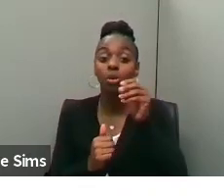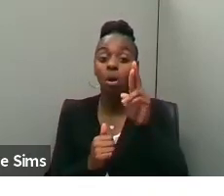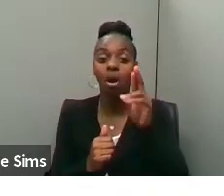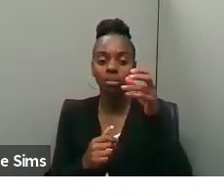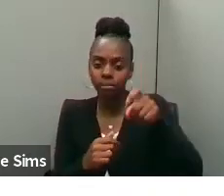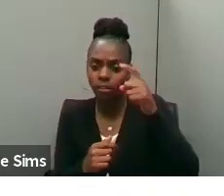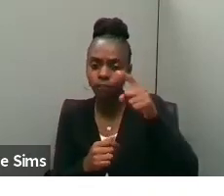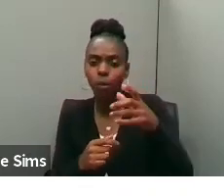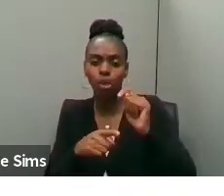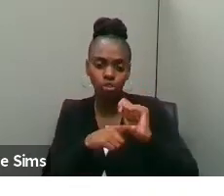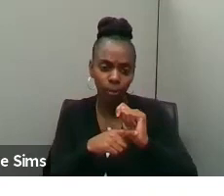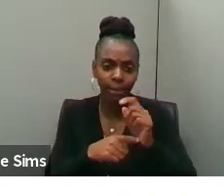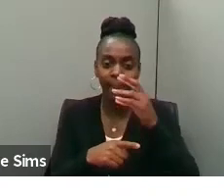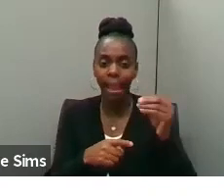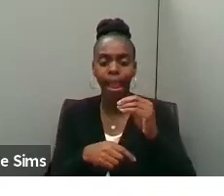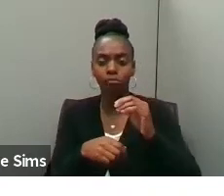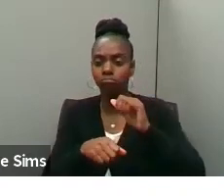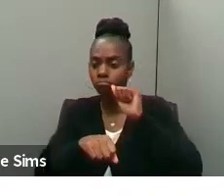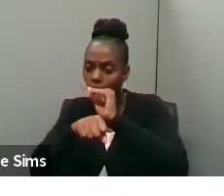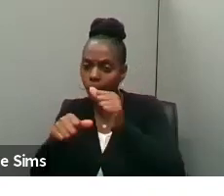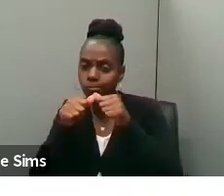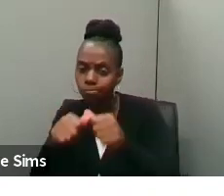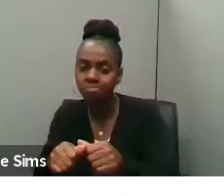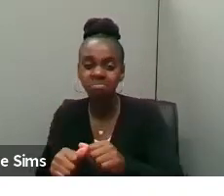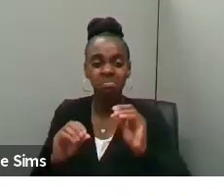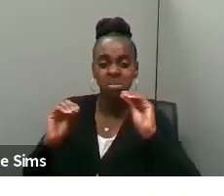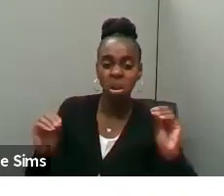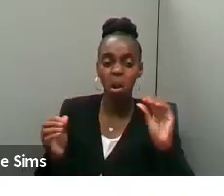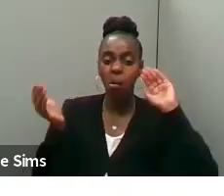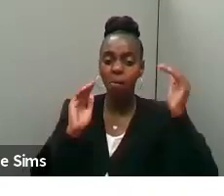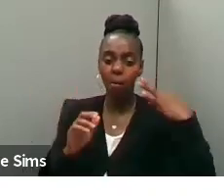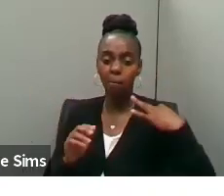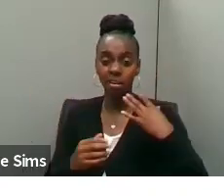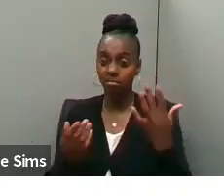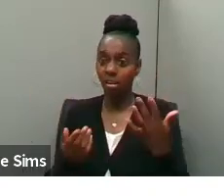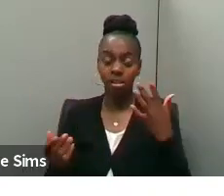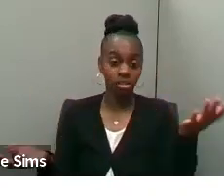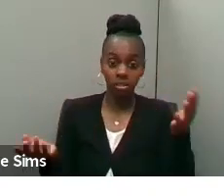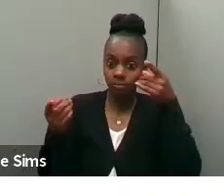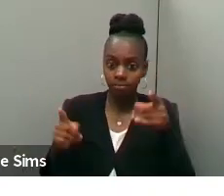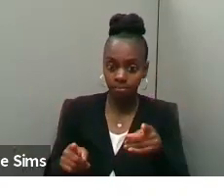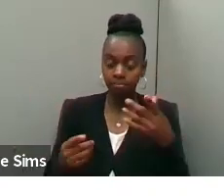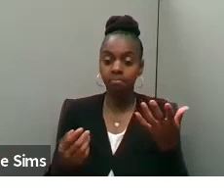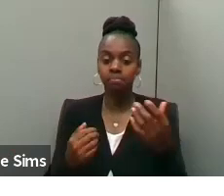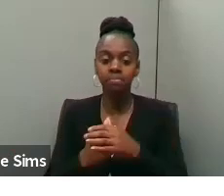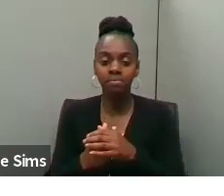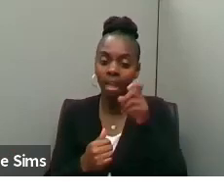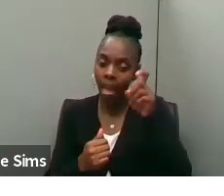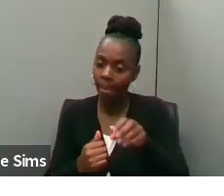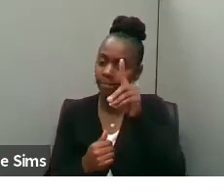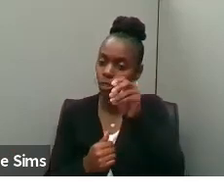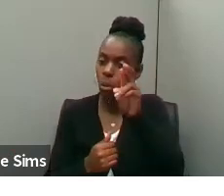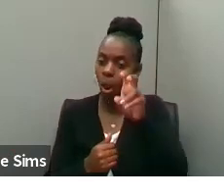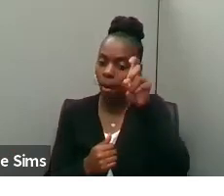in training or employment retention and no comparable benefit exists, the DOR must fund the service. So